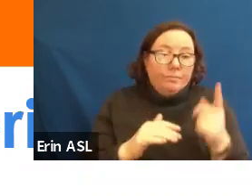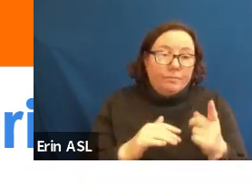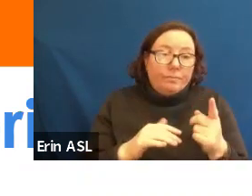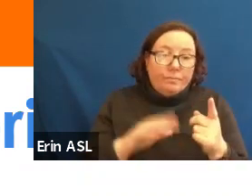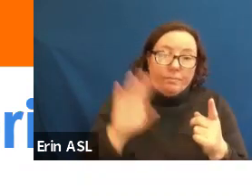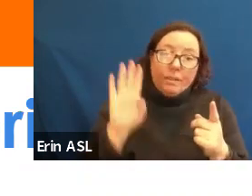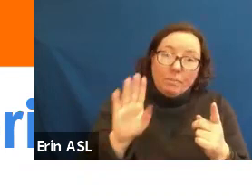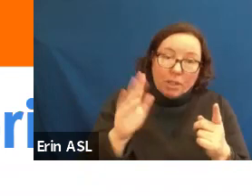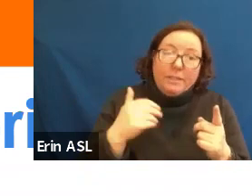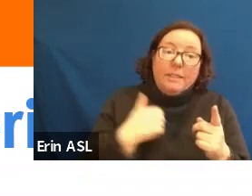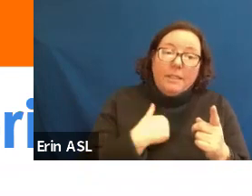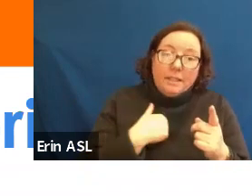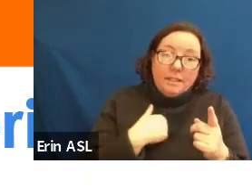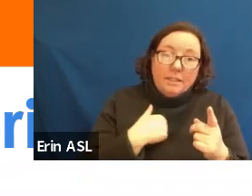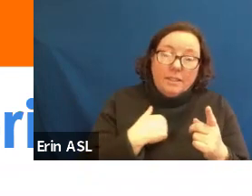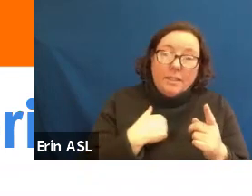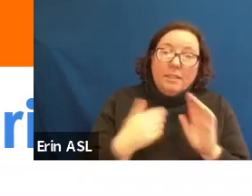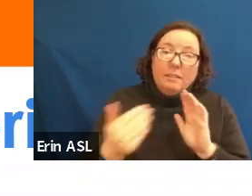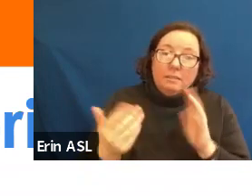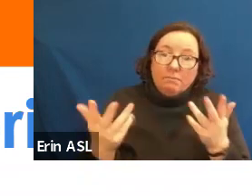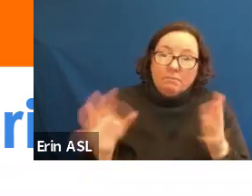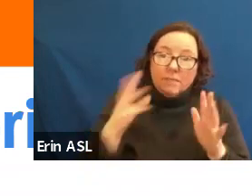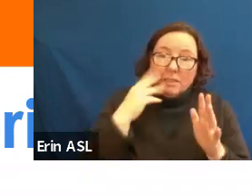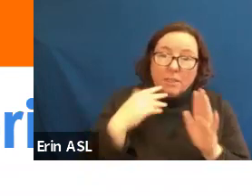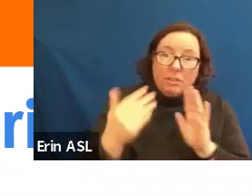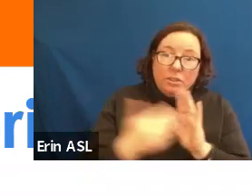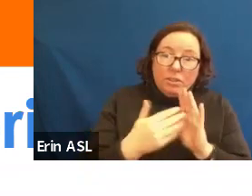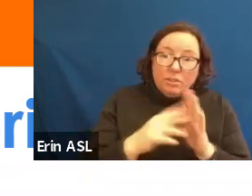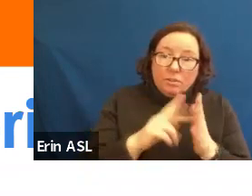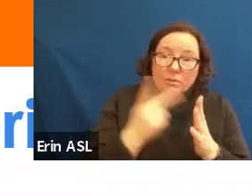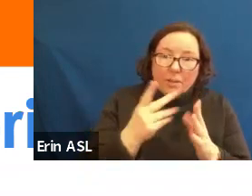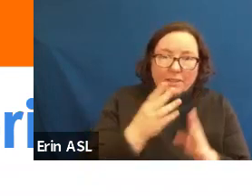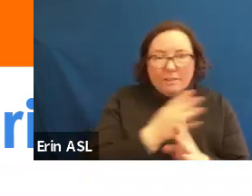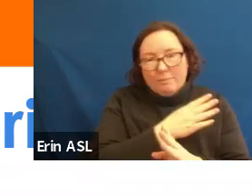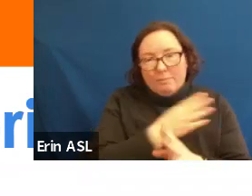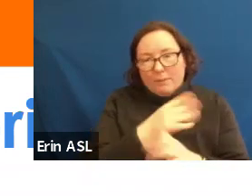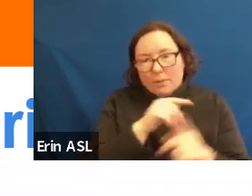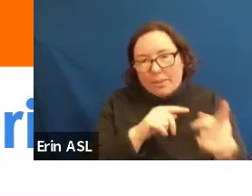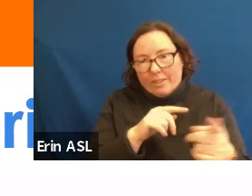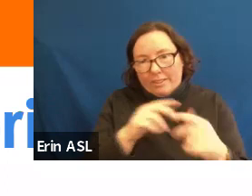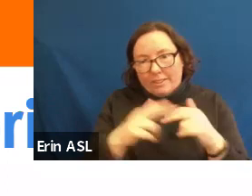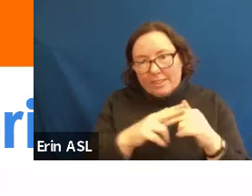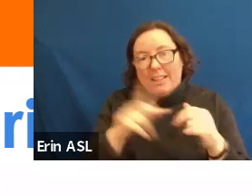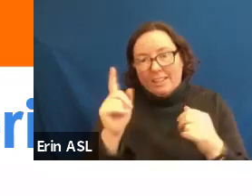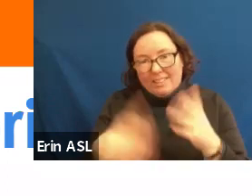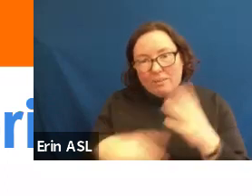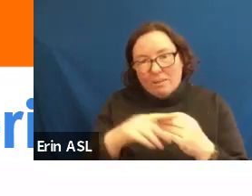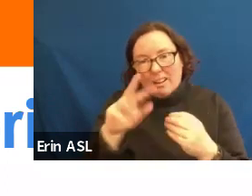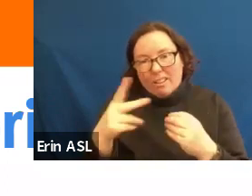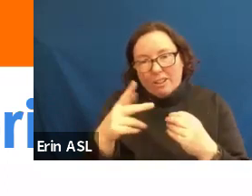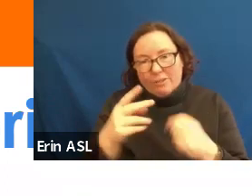Boston has been, well, up to this actually this needs to be updated.